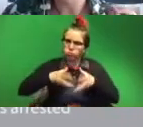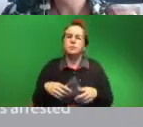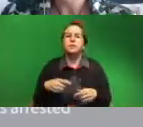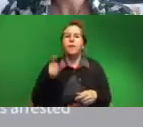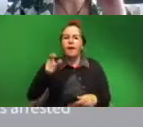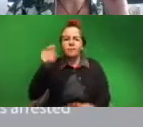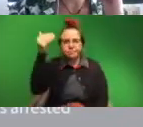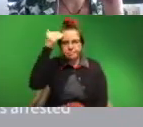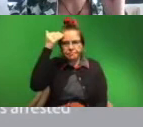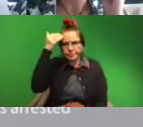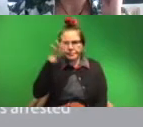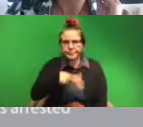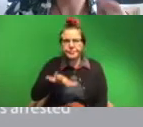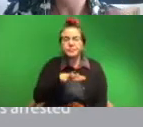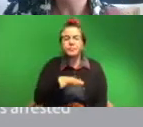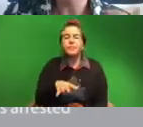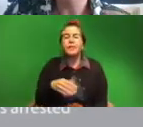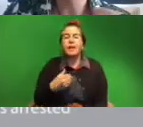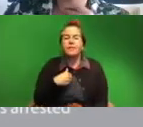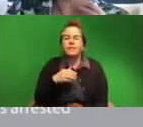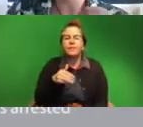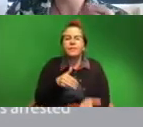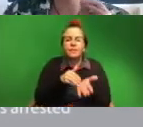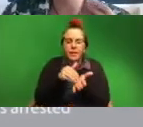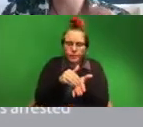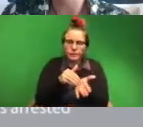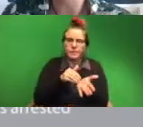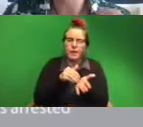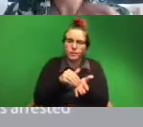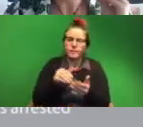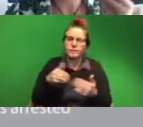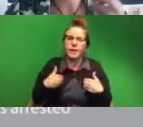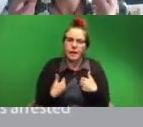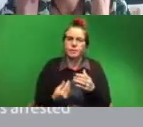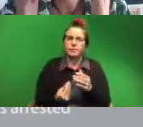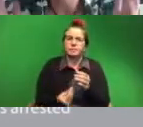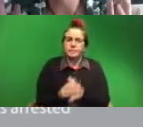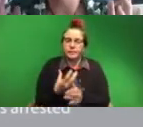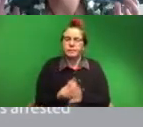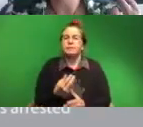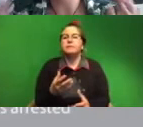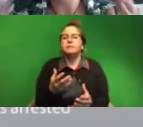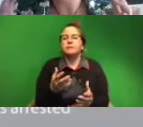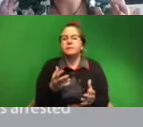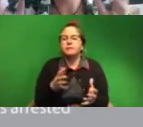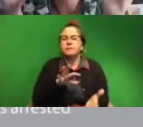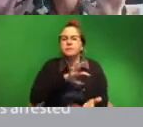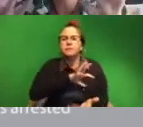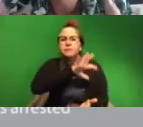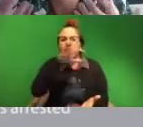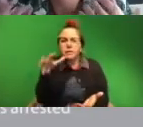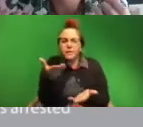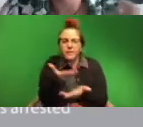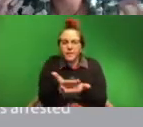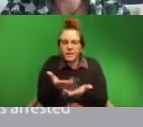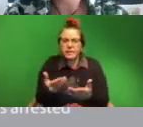of, that there are thousands of animals and plants and tons of objects,